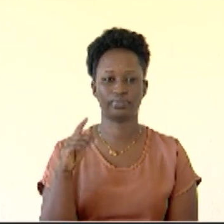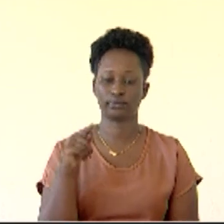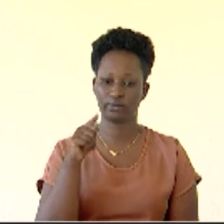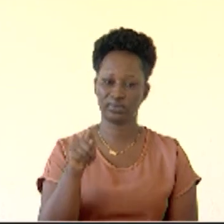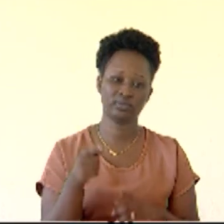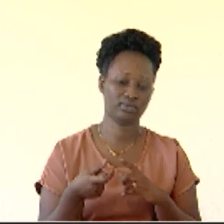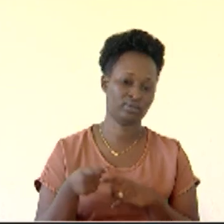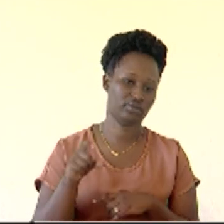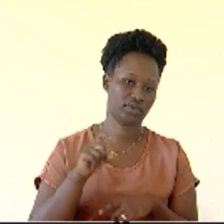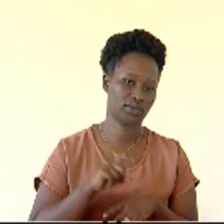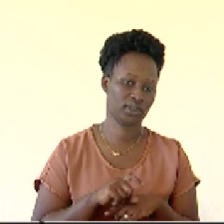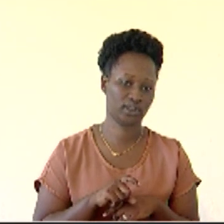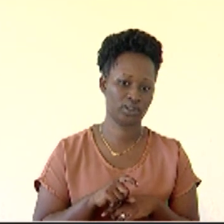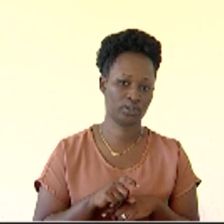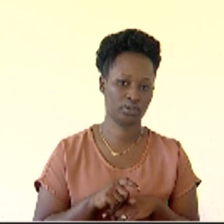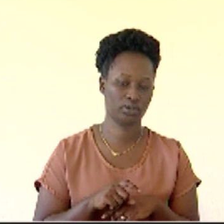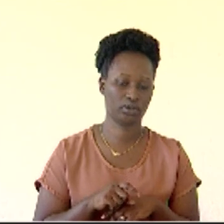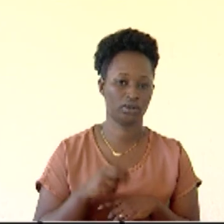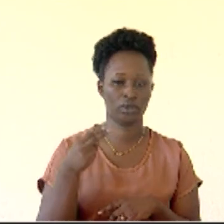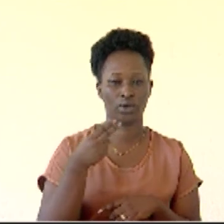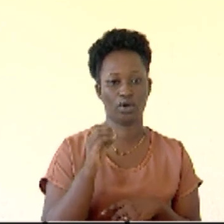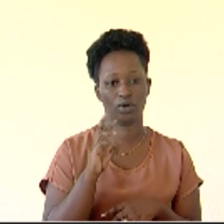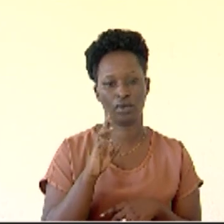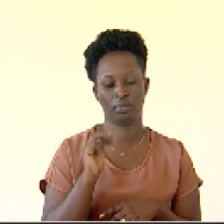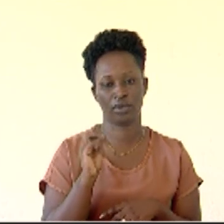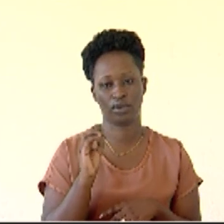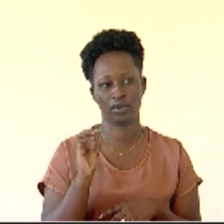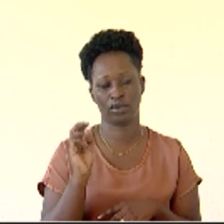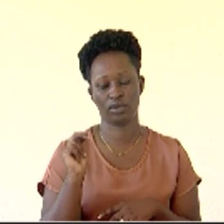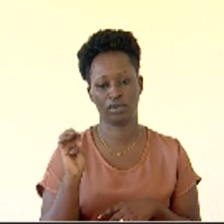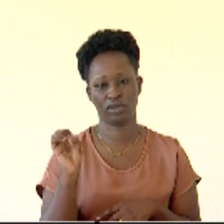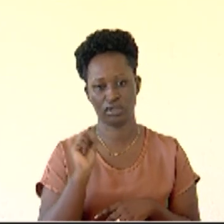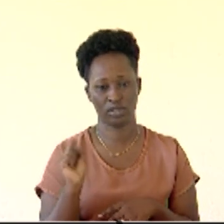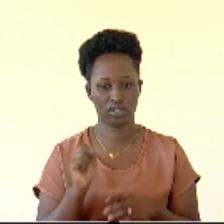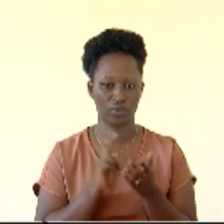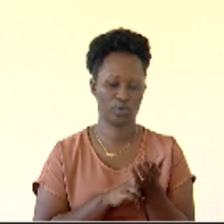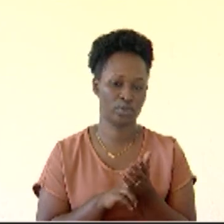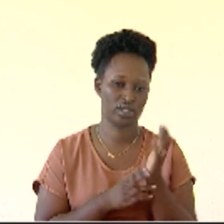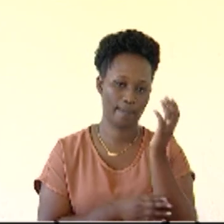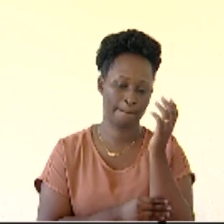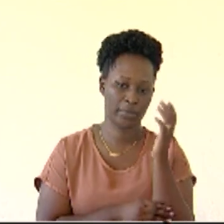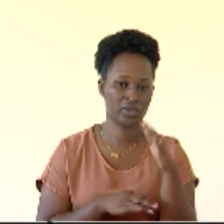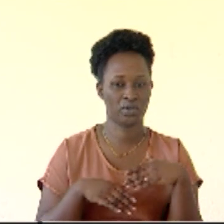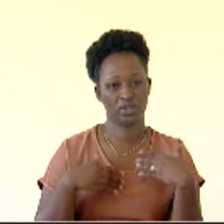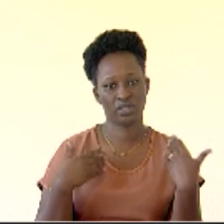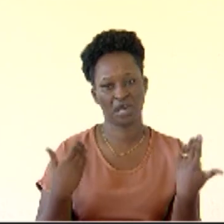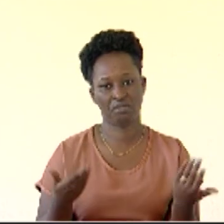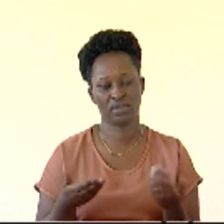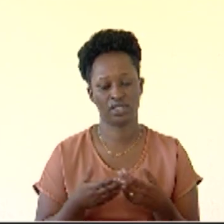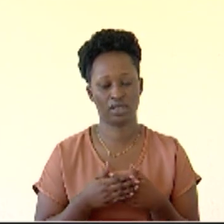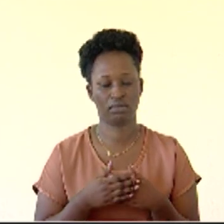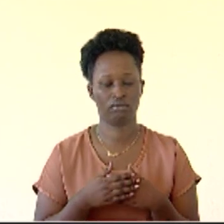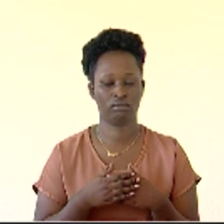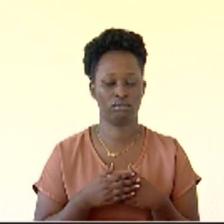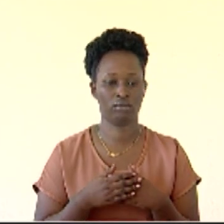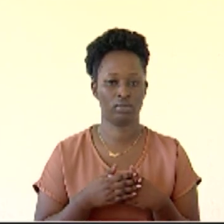decreases in hormones may also produce reduced muscles, or also bones mass,